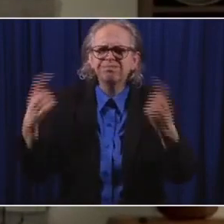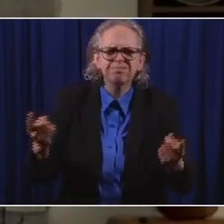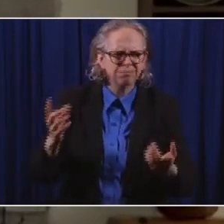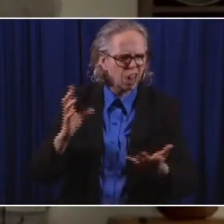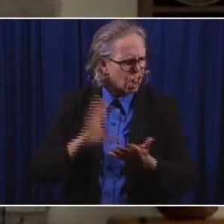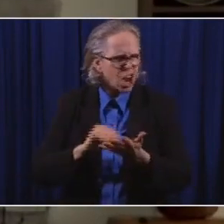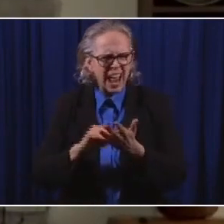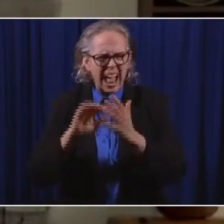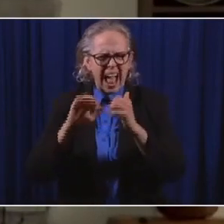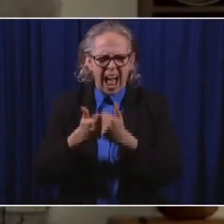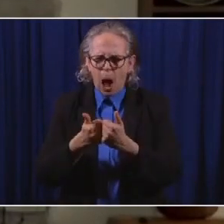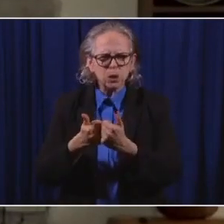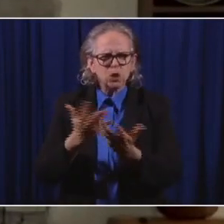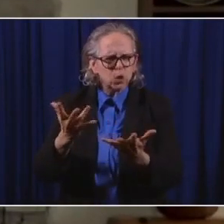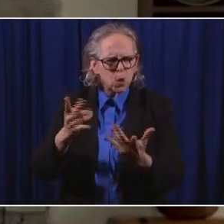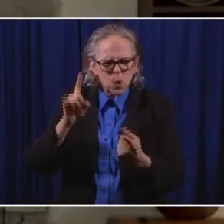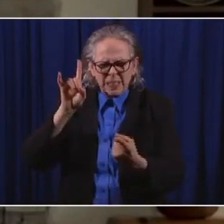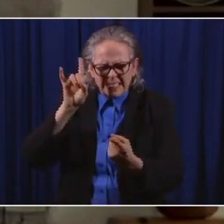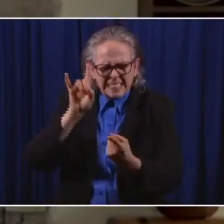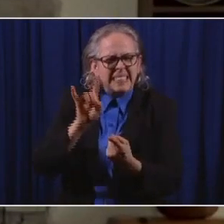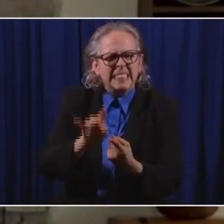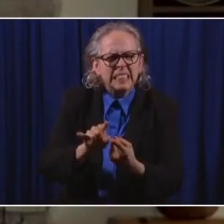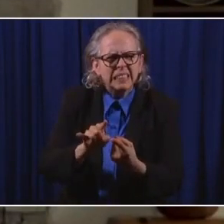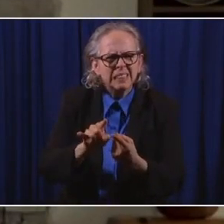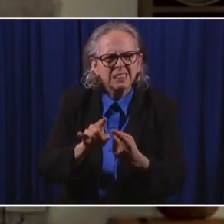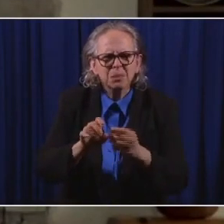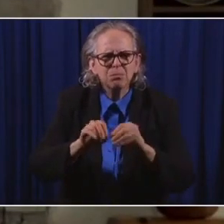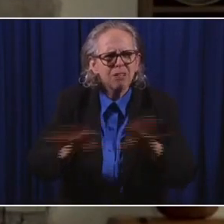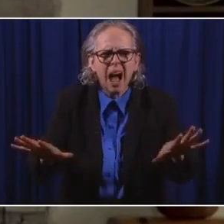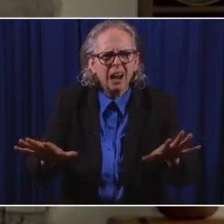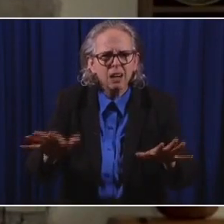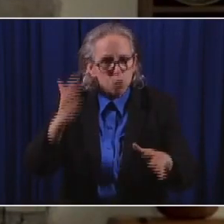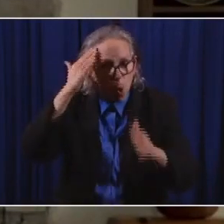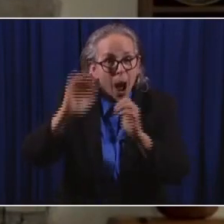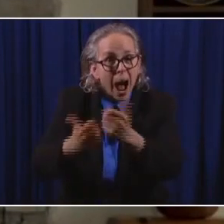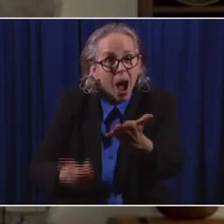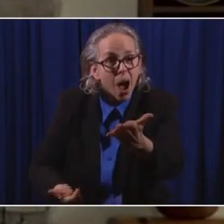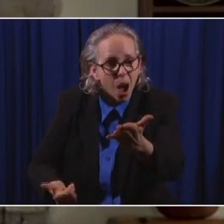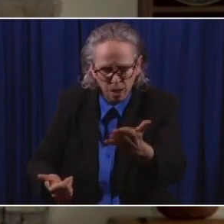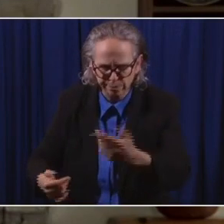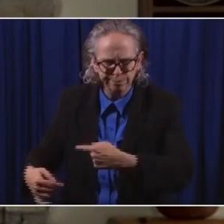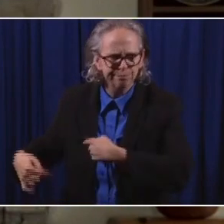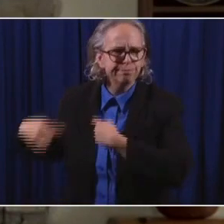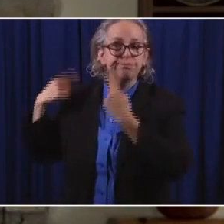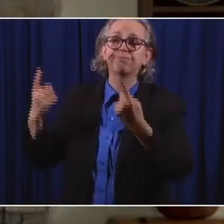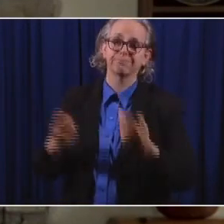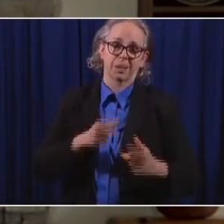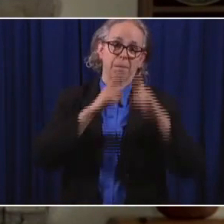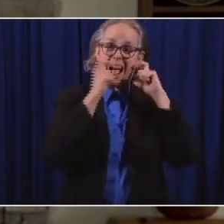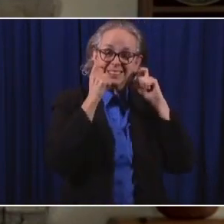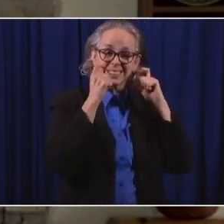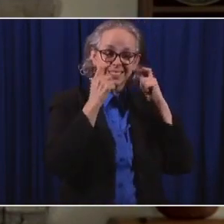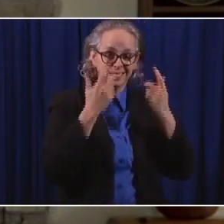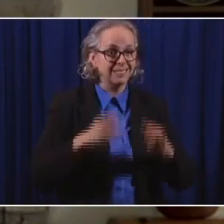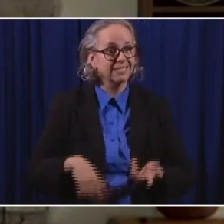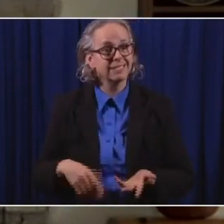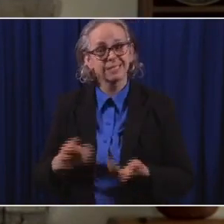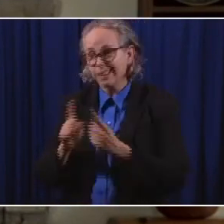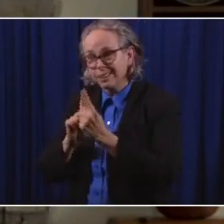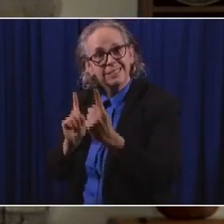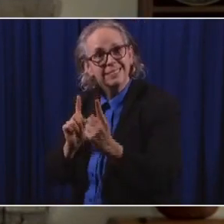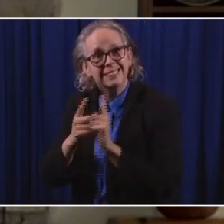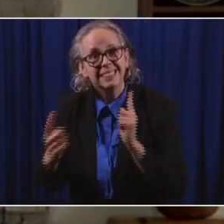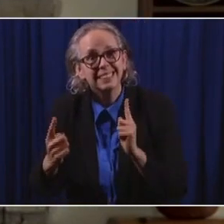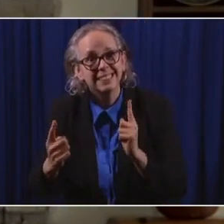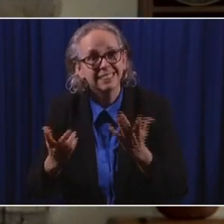The tools are very simple. There's more people wearing masks, more people keeping distance, washing